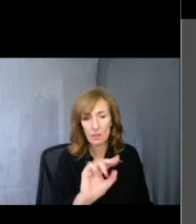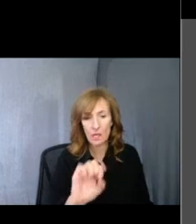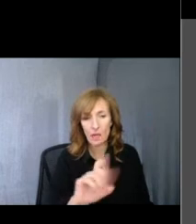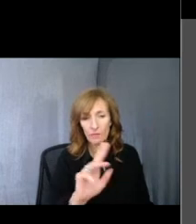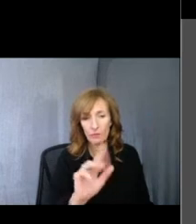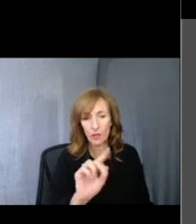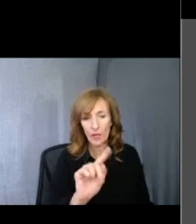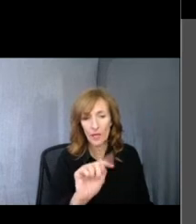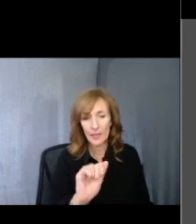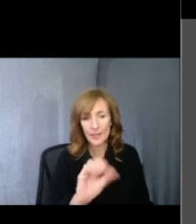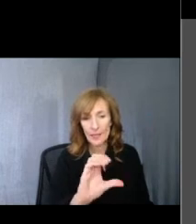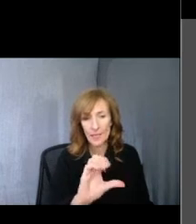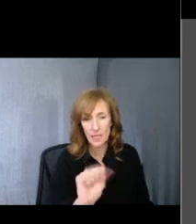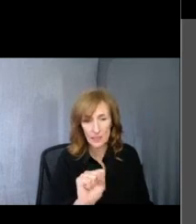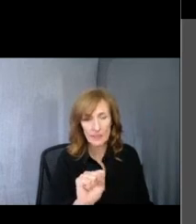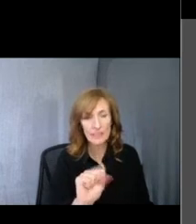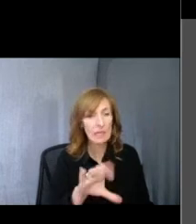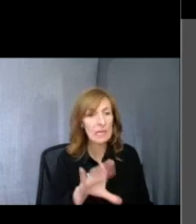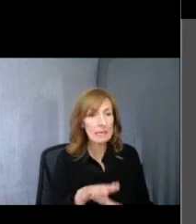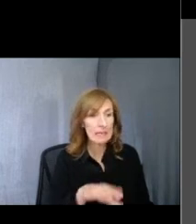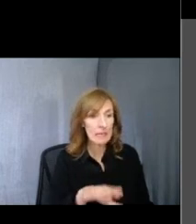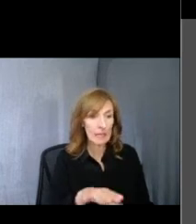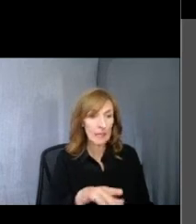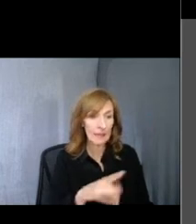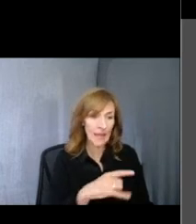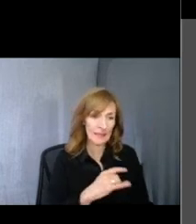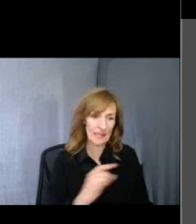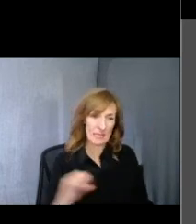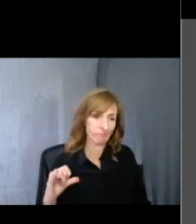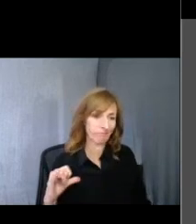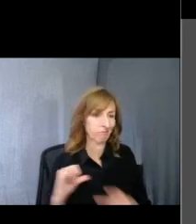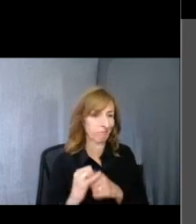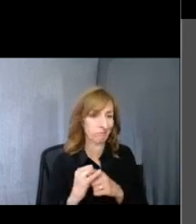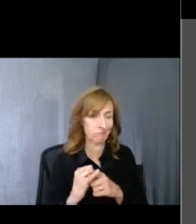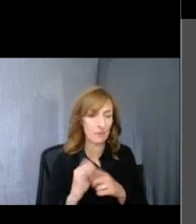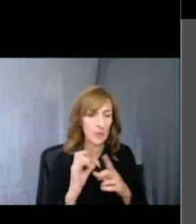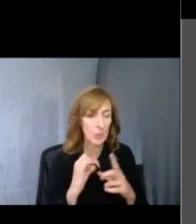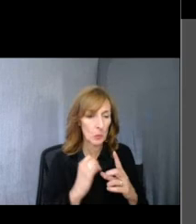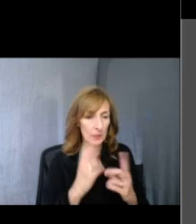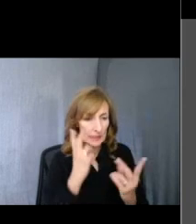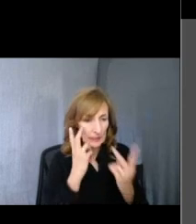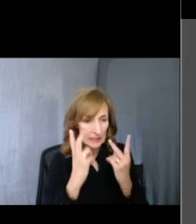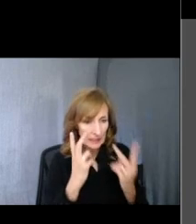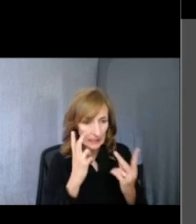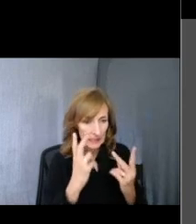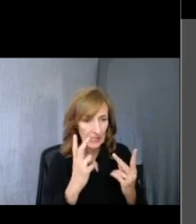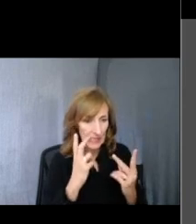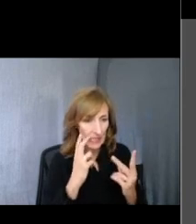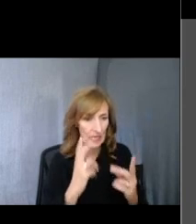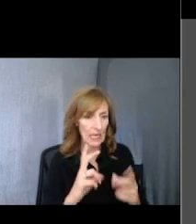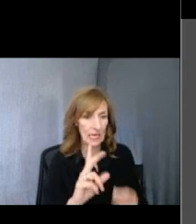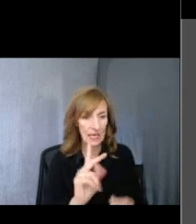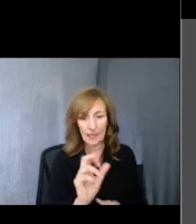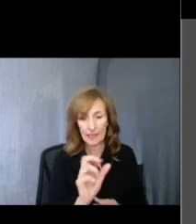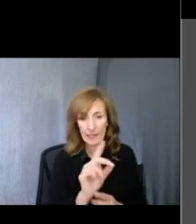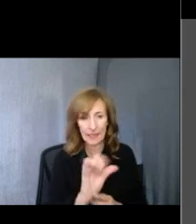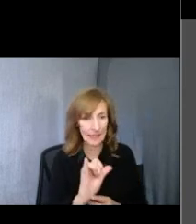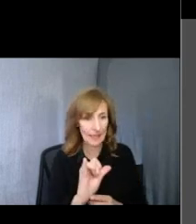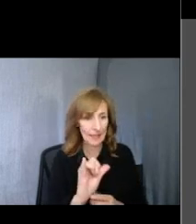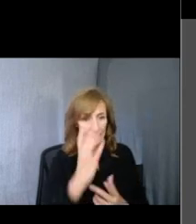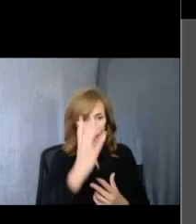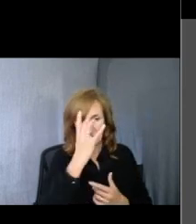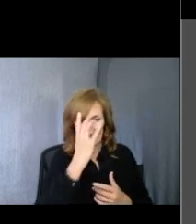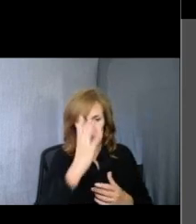kidney. If we look at chronic kidney disease under the microscope, we see this kind of inflammation. So it seems like the tubules